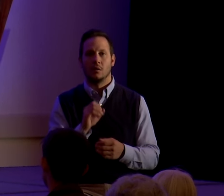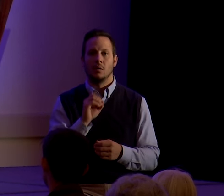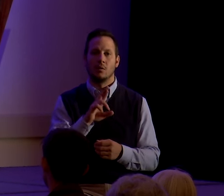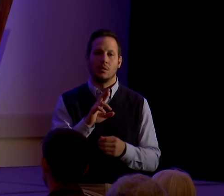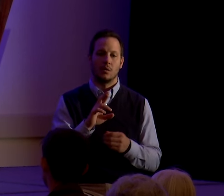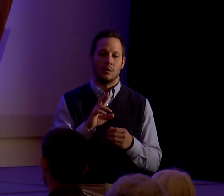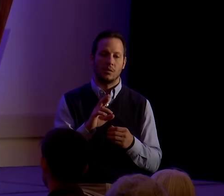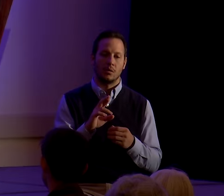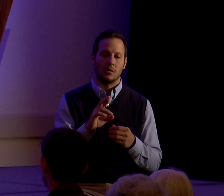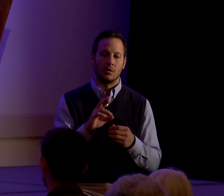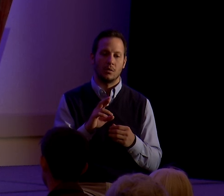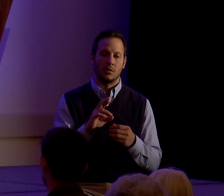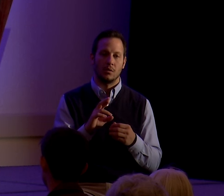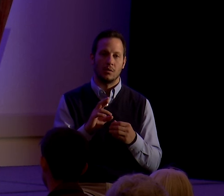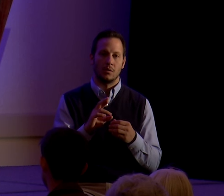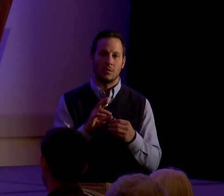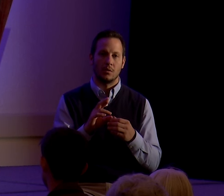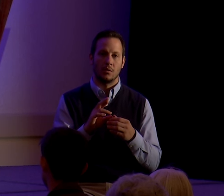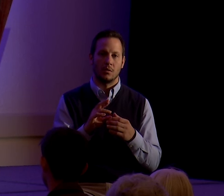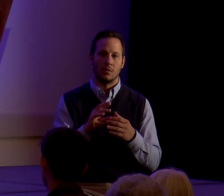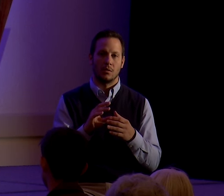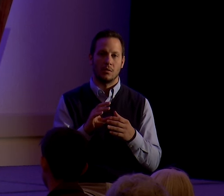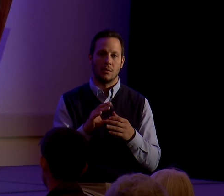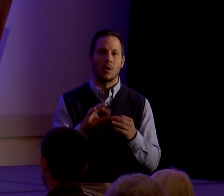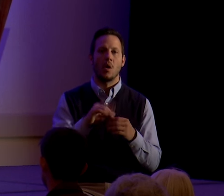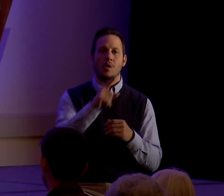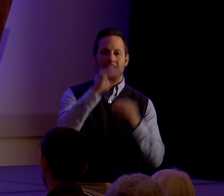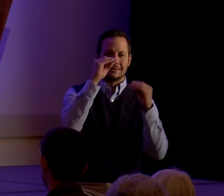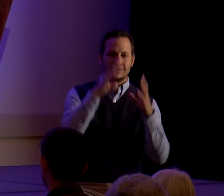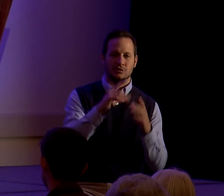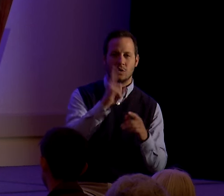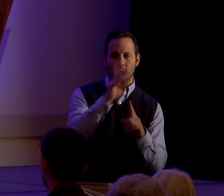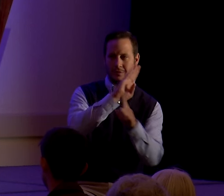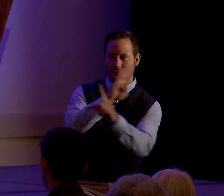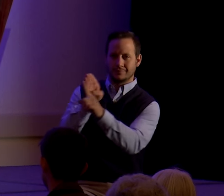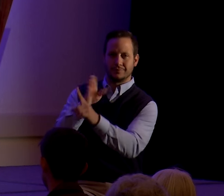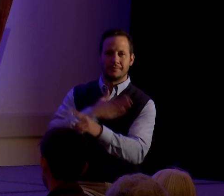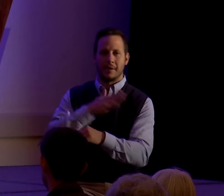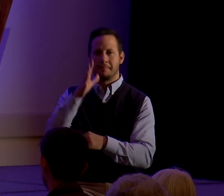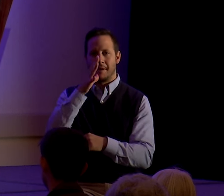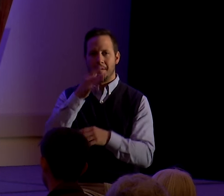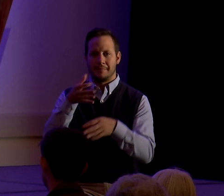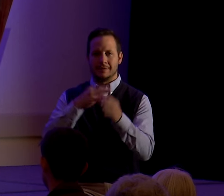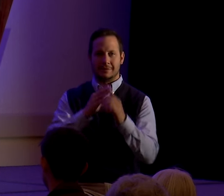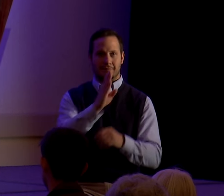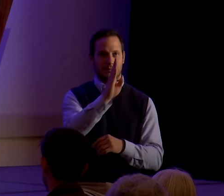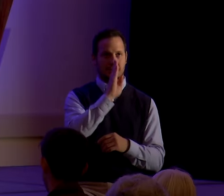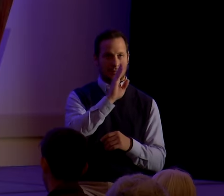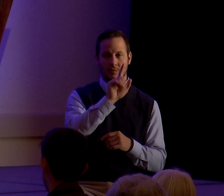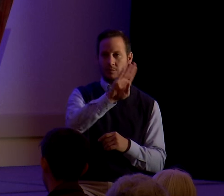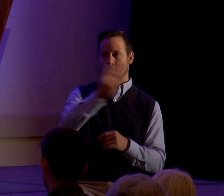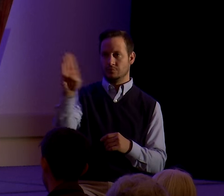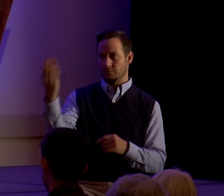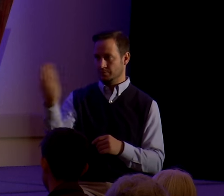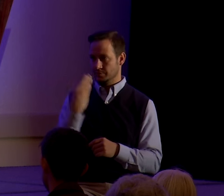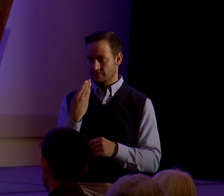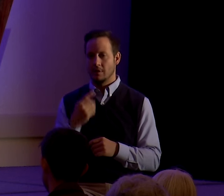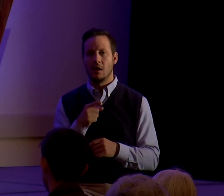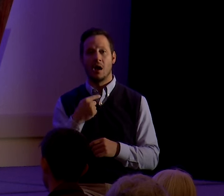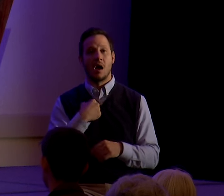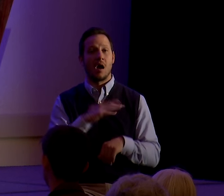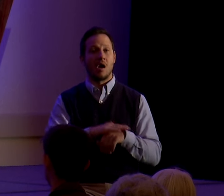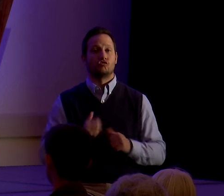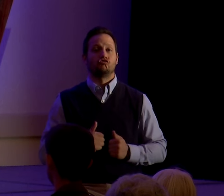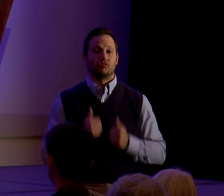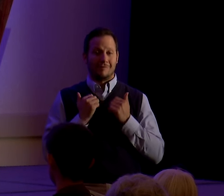don't you talk to me about it, right? No, they go tell my mom about it. And even as adult, right, when I was on Survivor